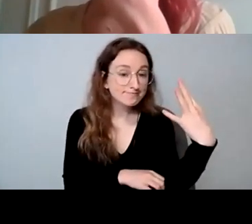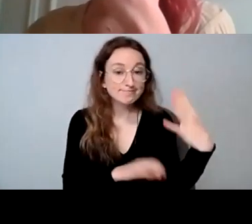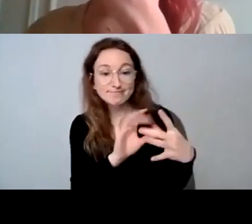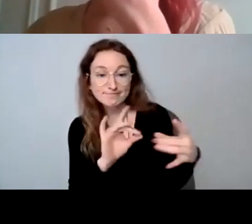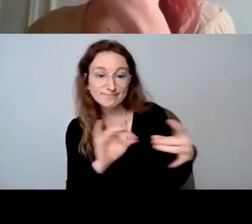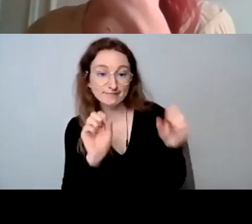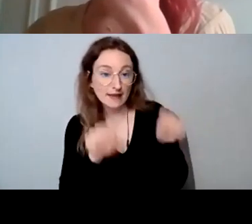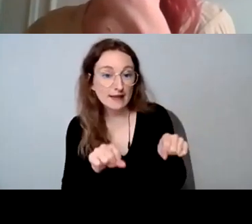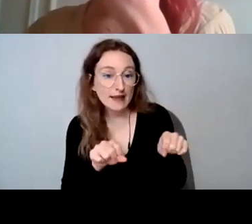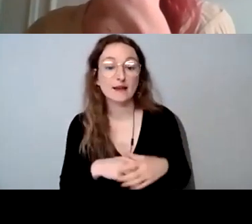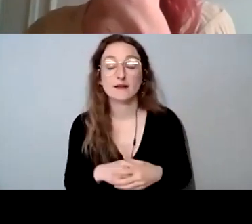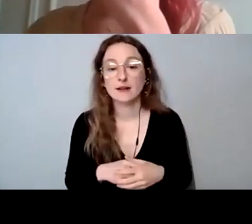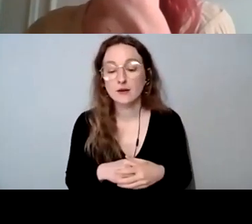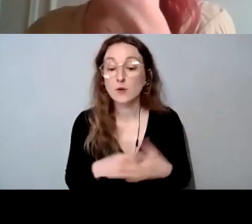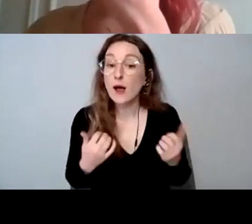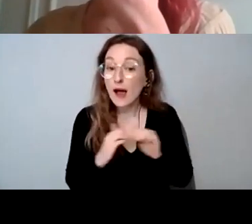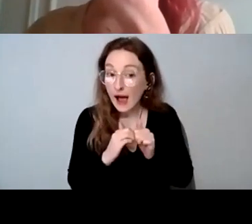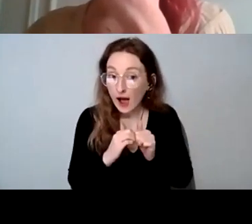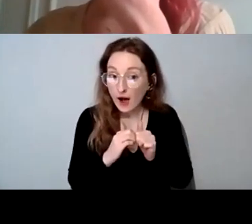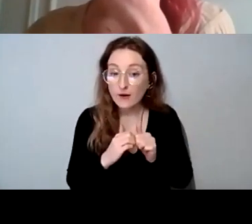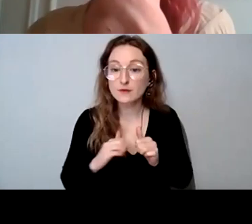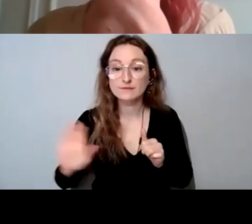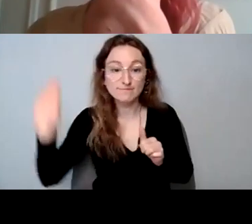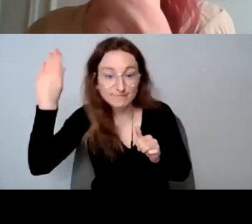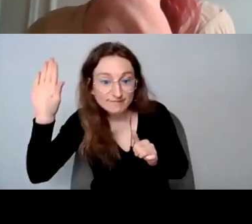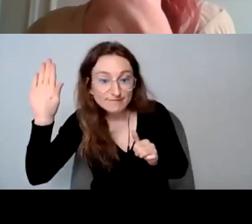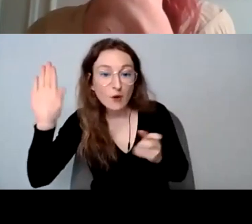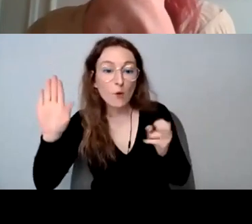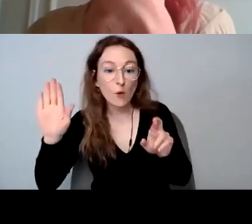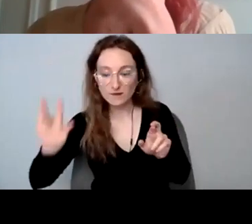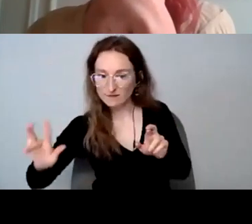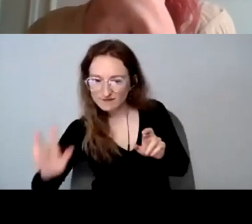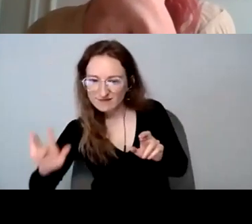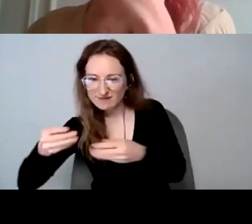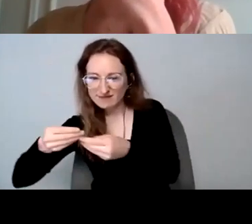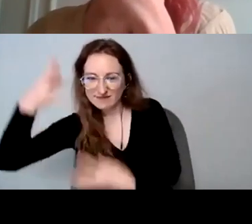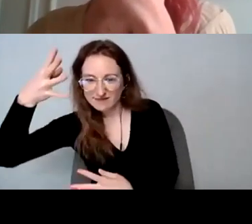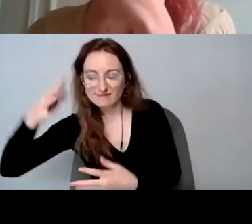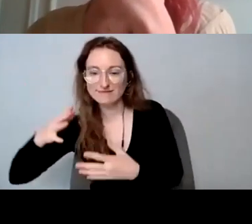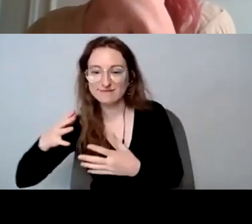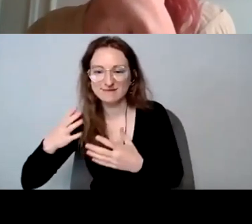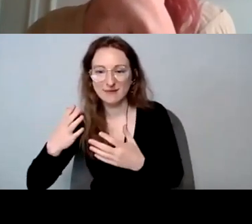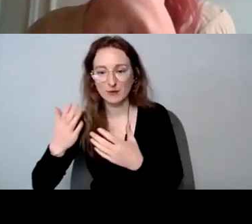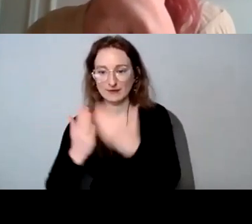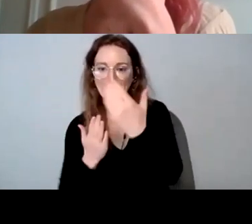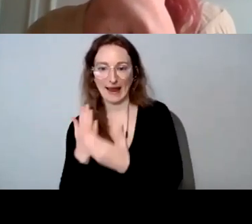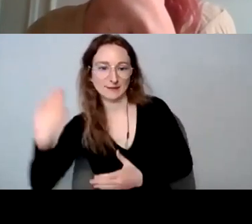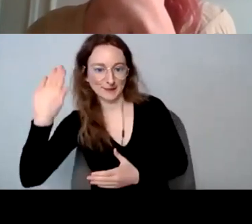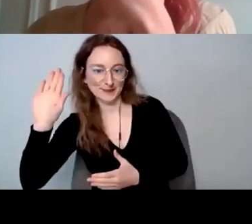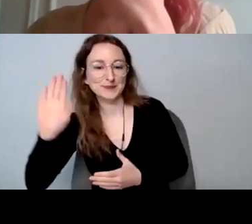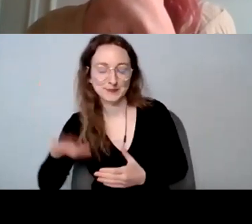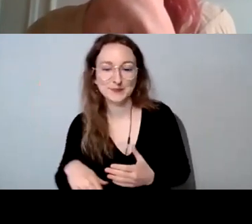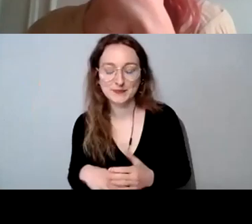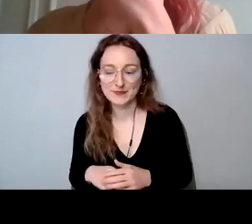for folks to raise their hands. You can do so like this, or you can use the raise hand function in